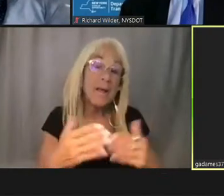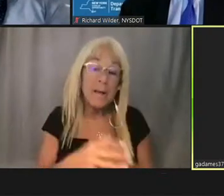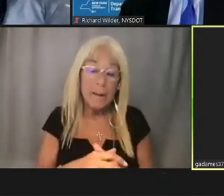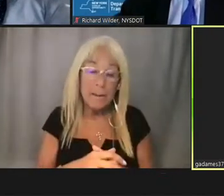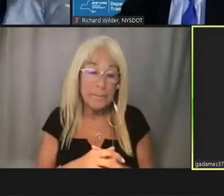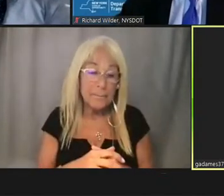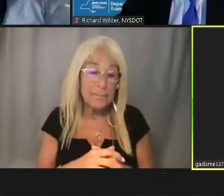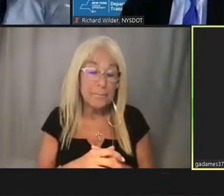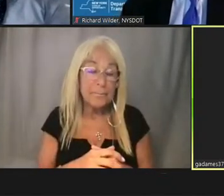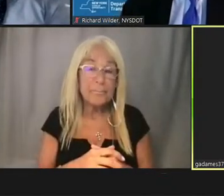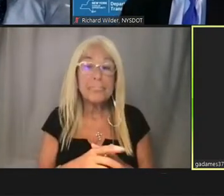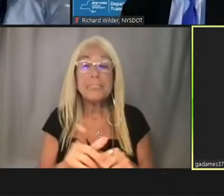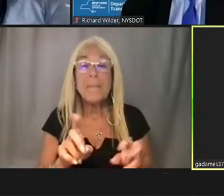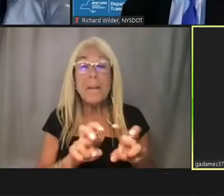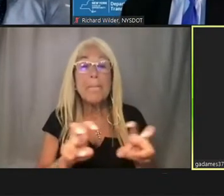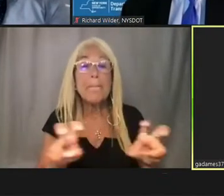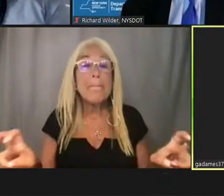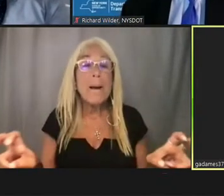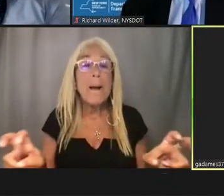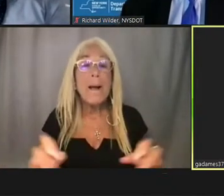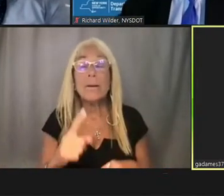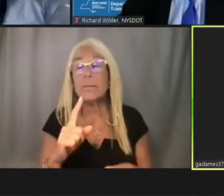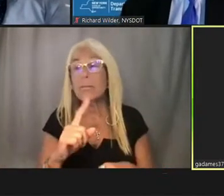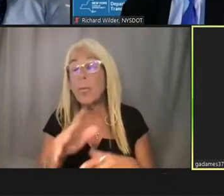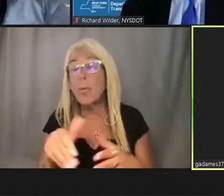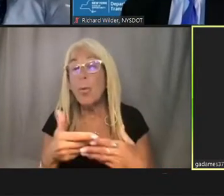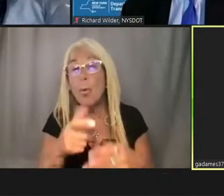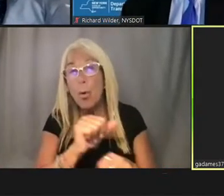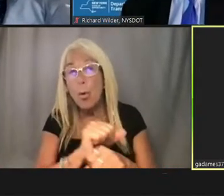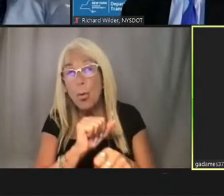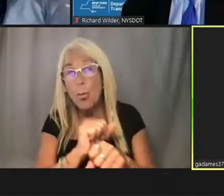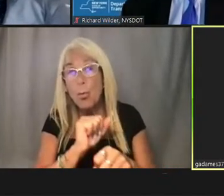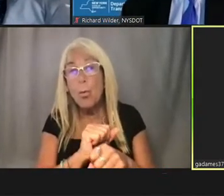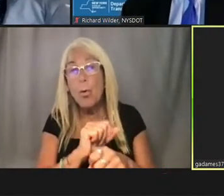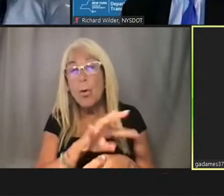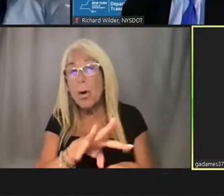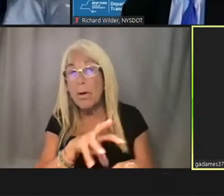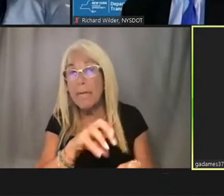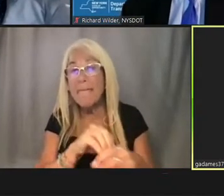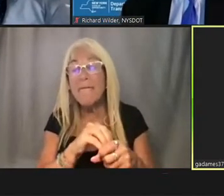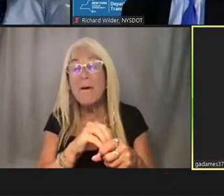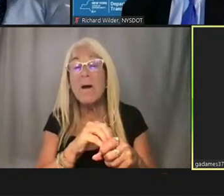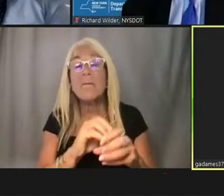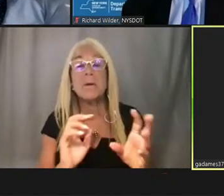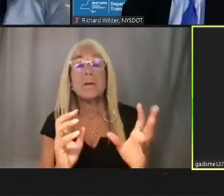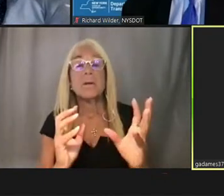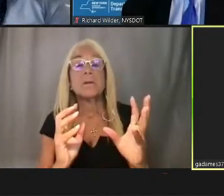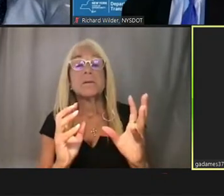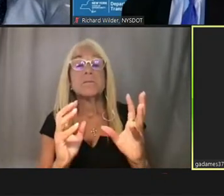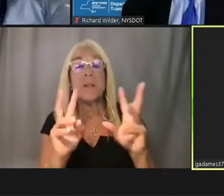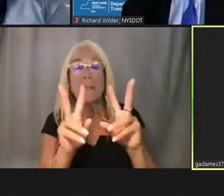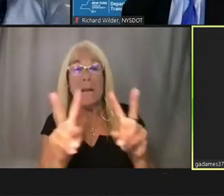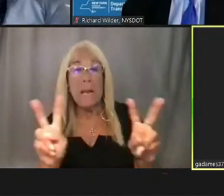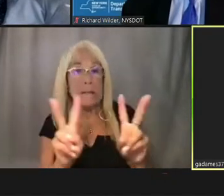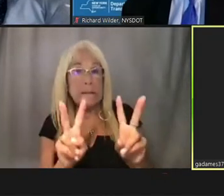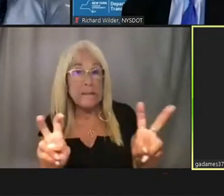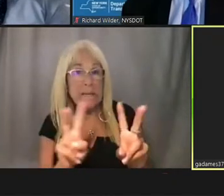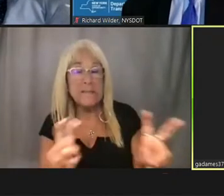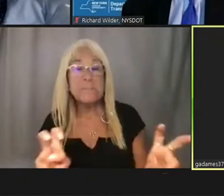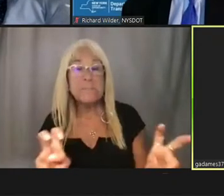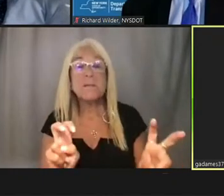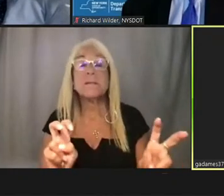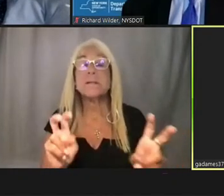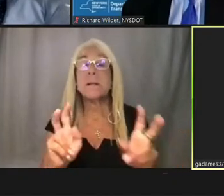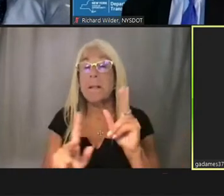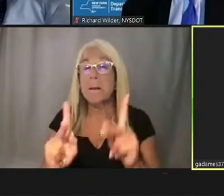the panel for the work that they put into the into the assessment and its tenants